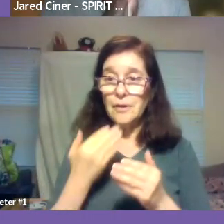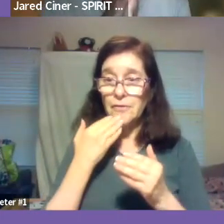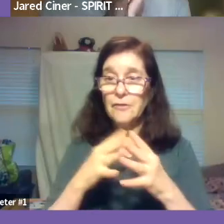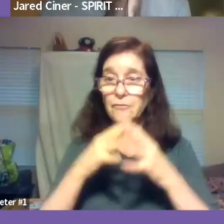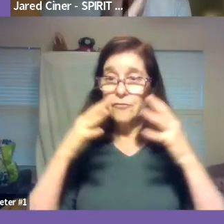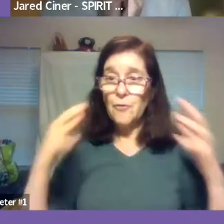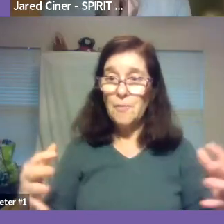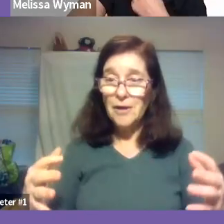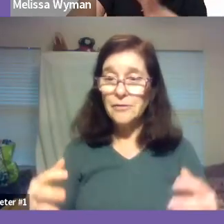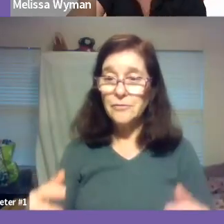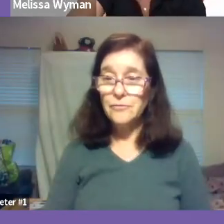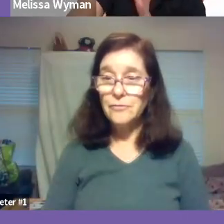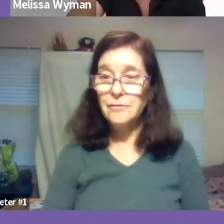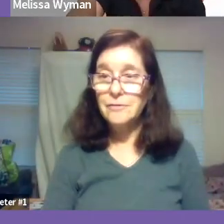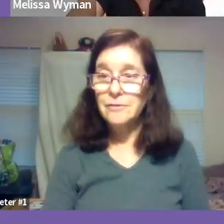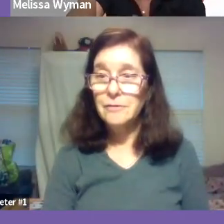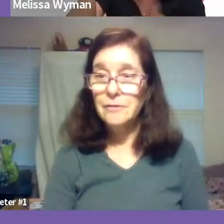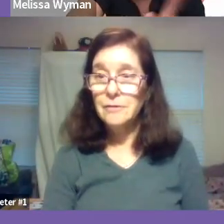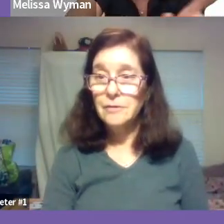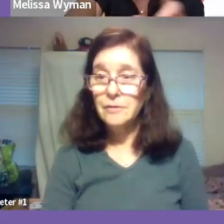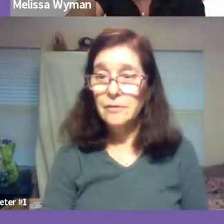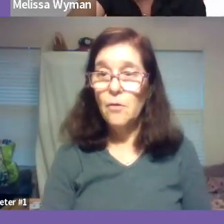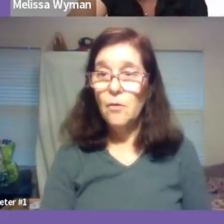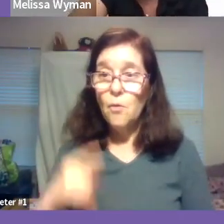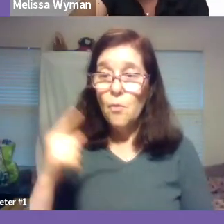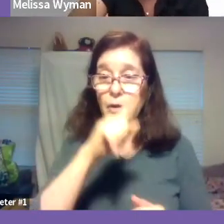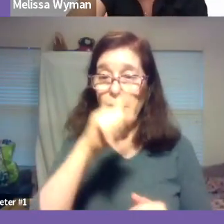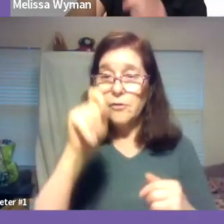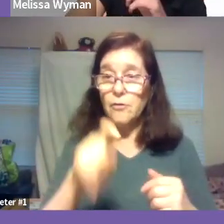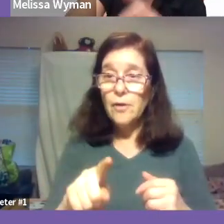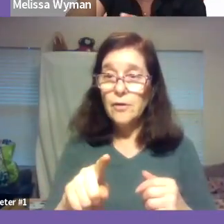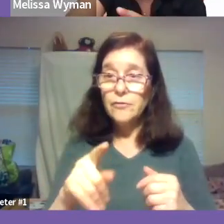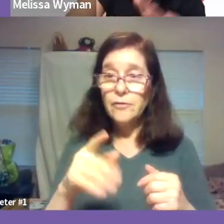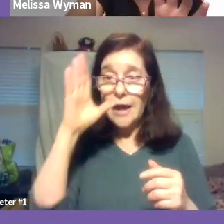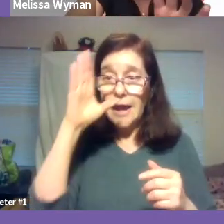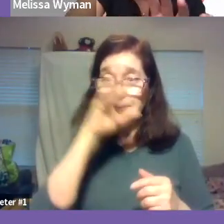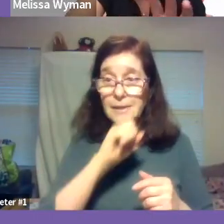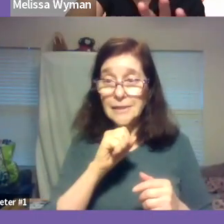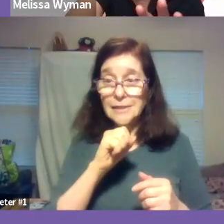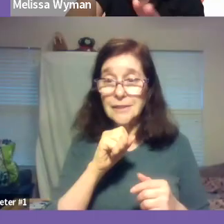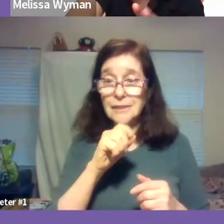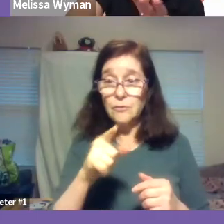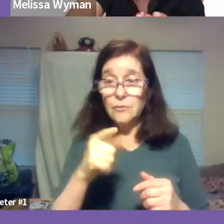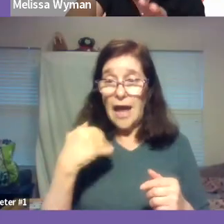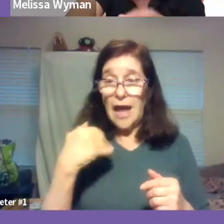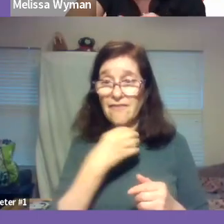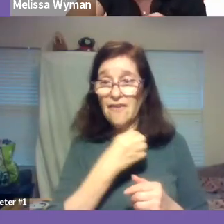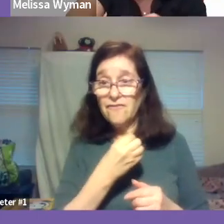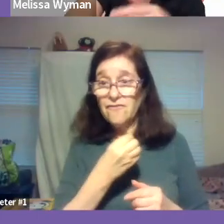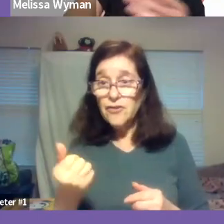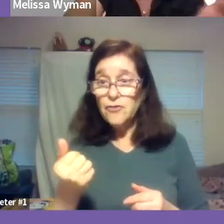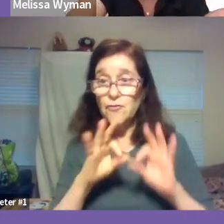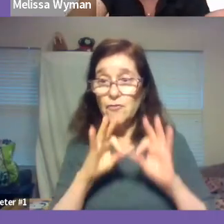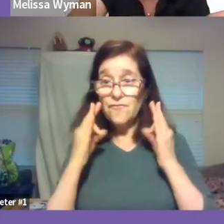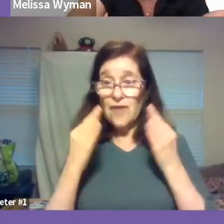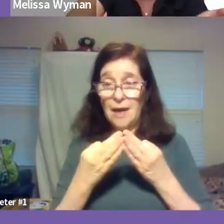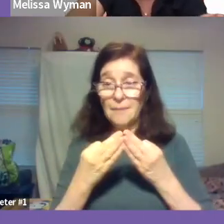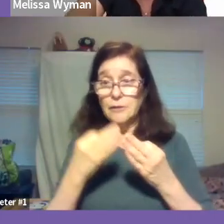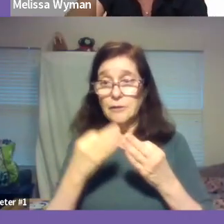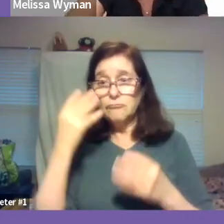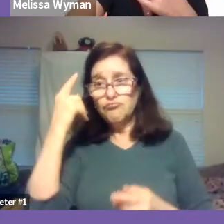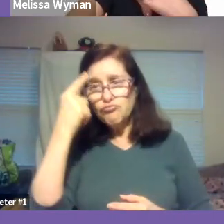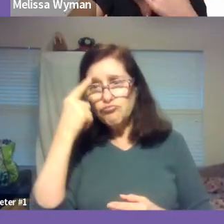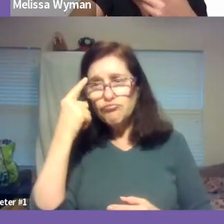So, Yep, go of ahead. course. So, one of the questions, and I'm guessing we have a few families that like wonder